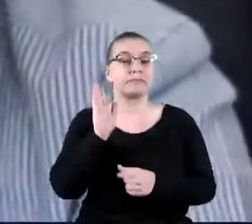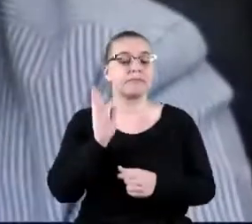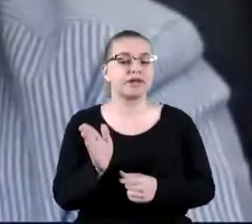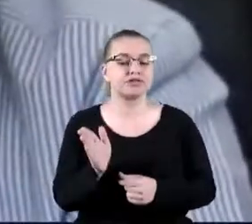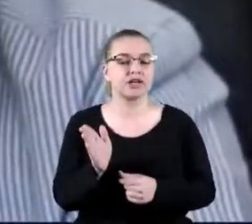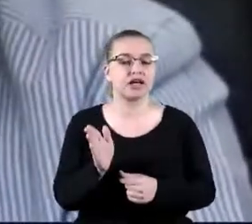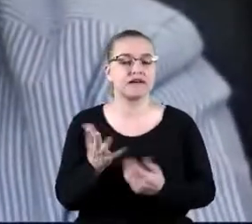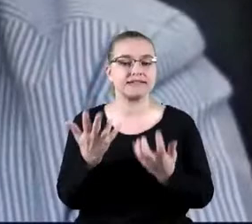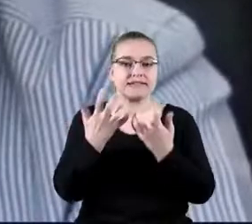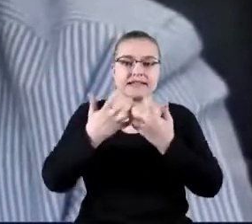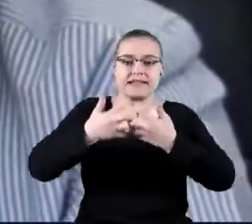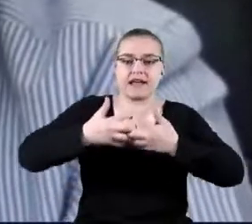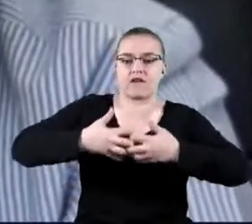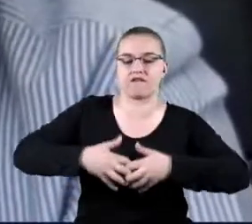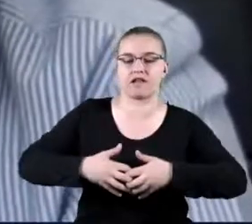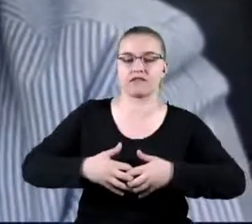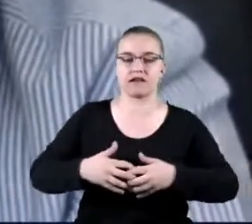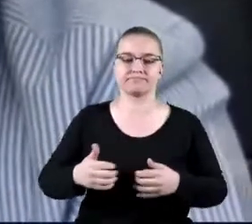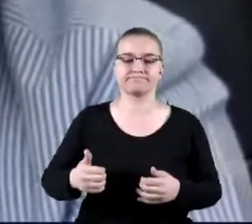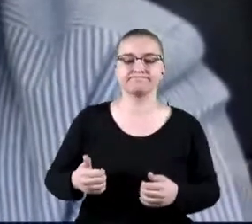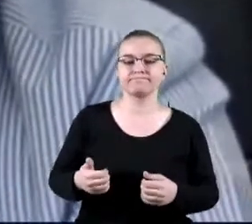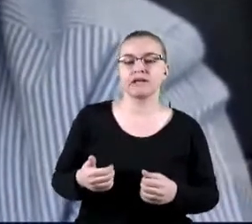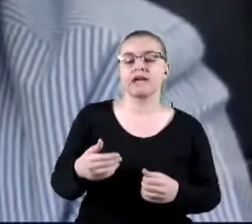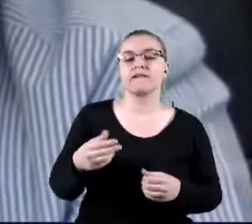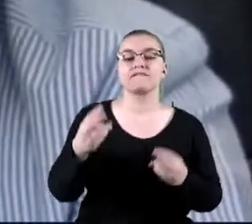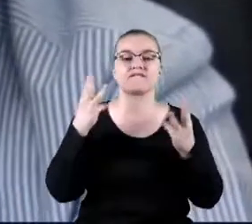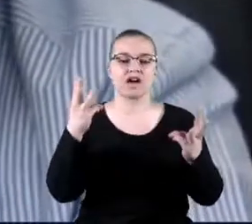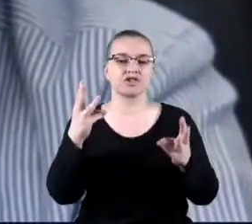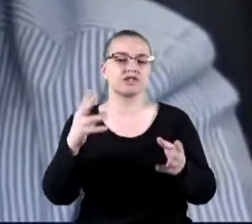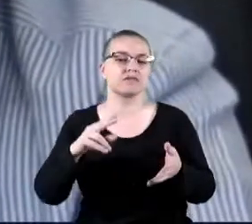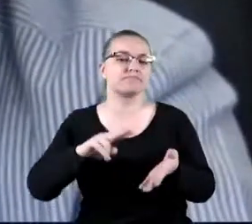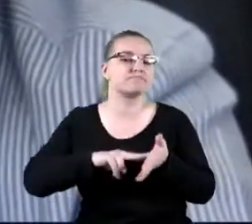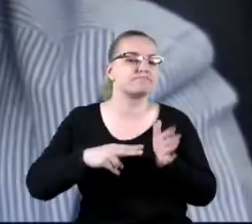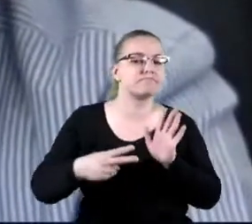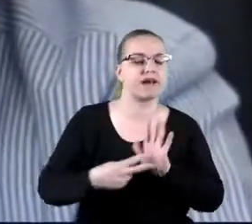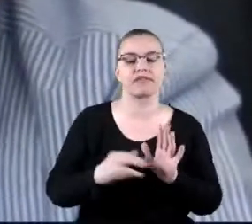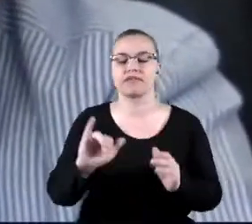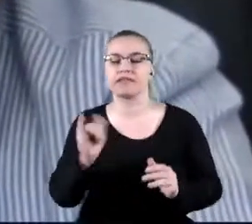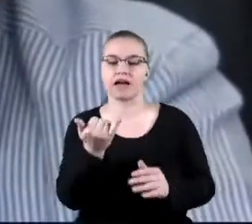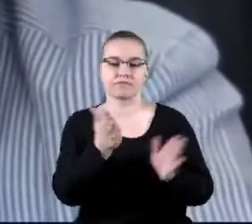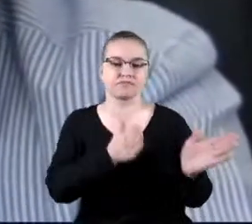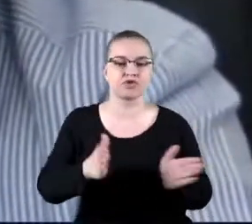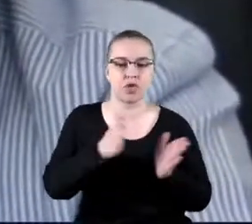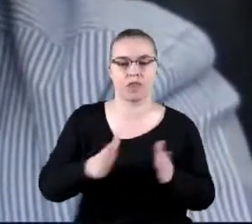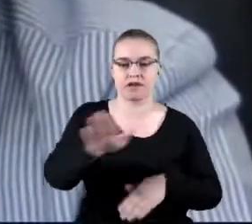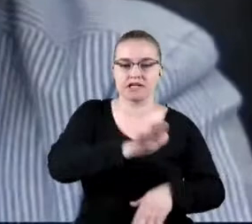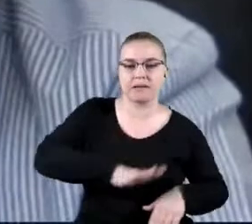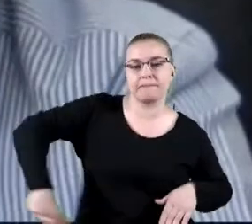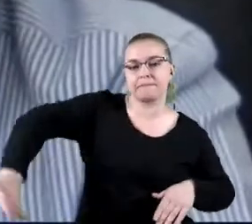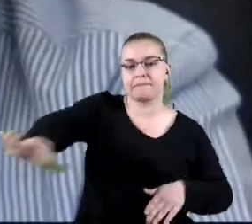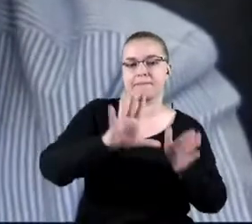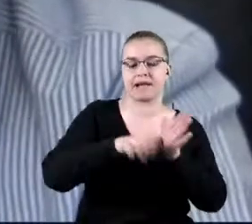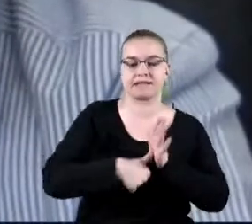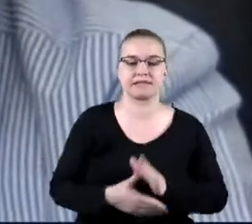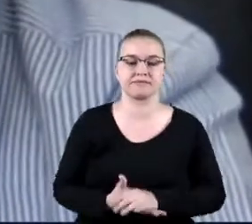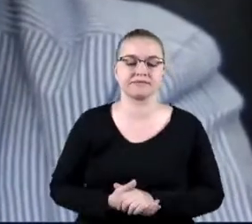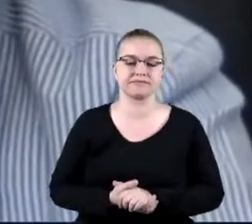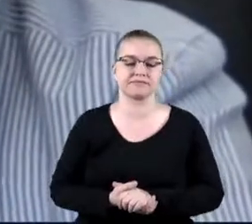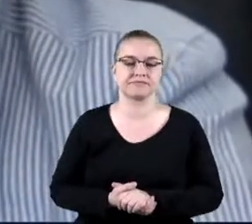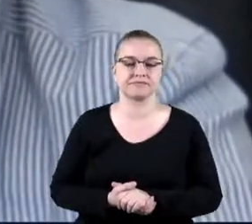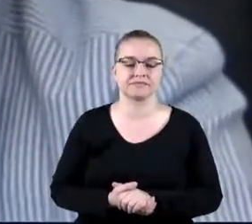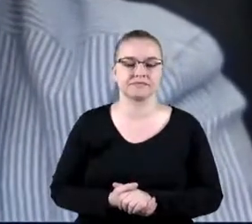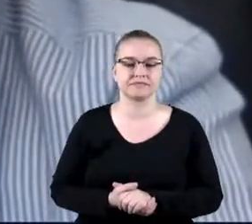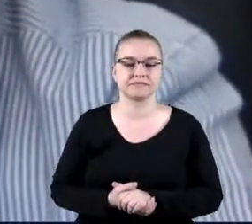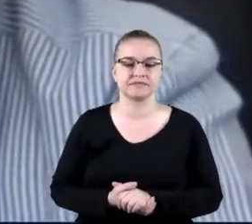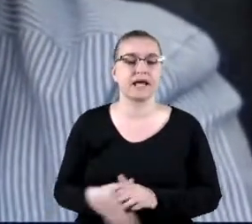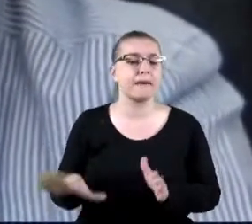parks. And this is going to be an ambitious plan to be able